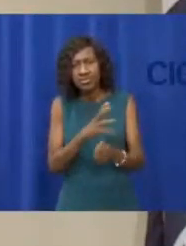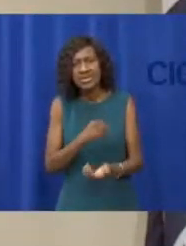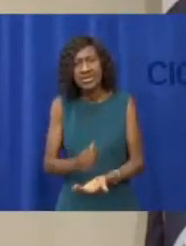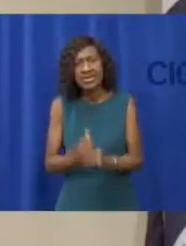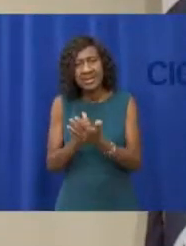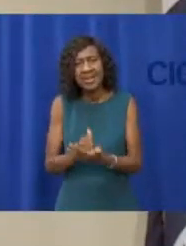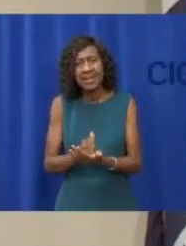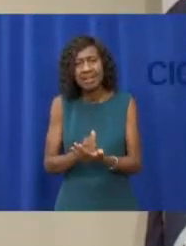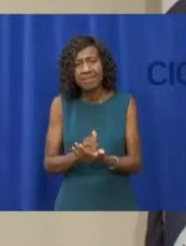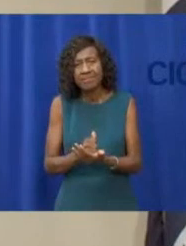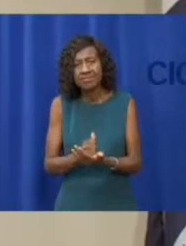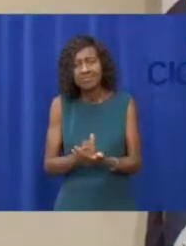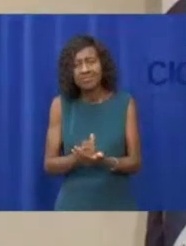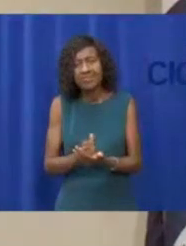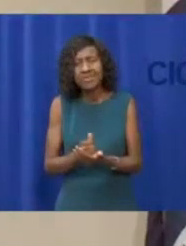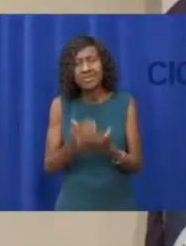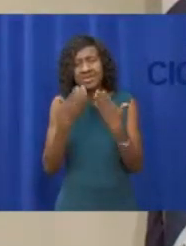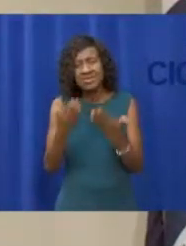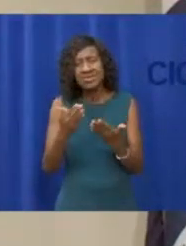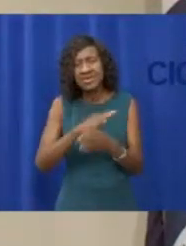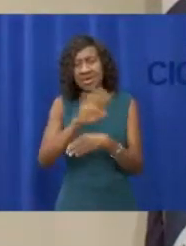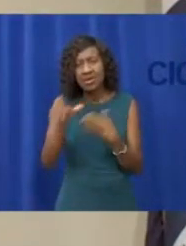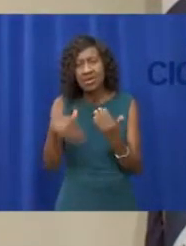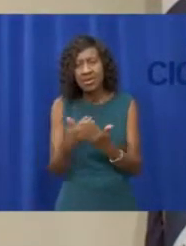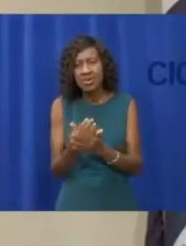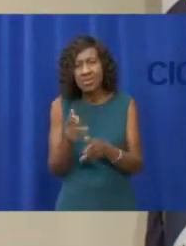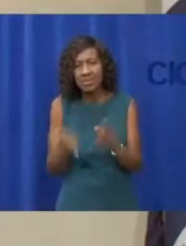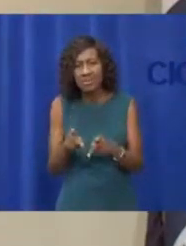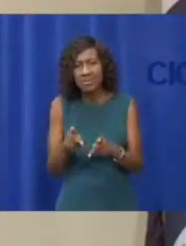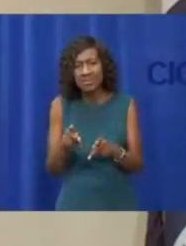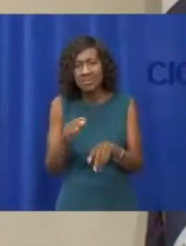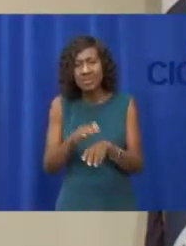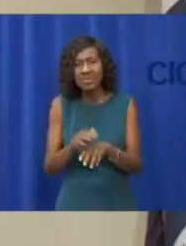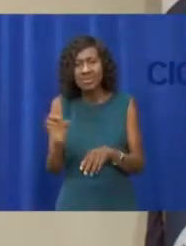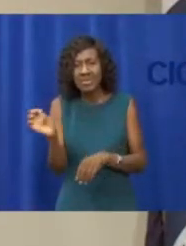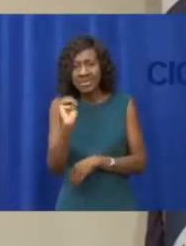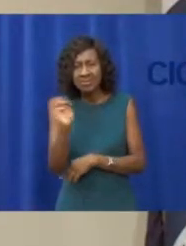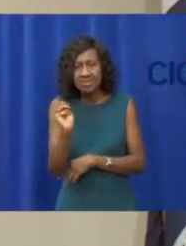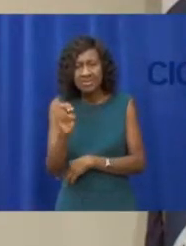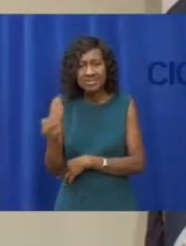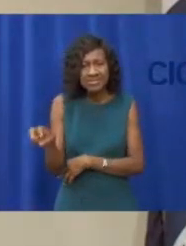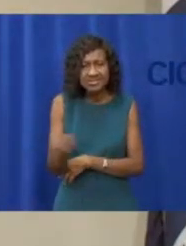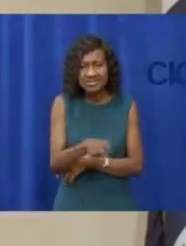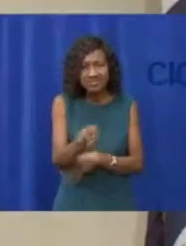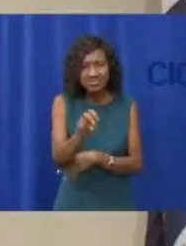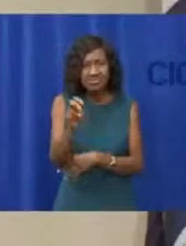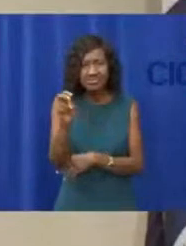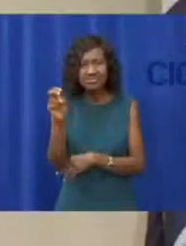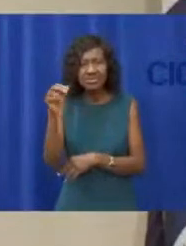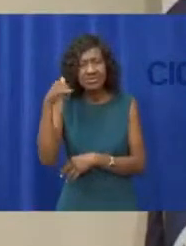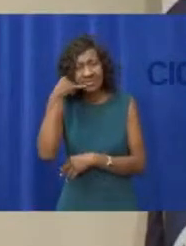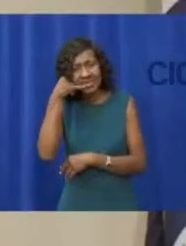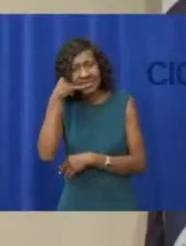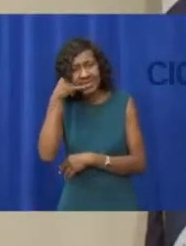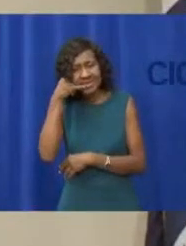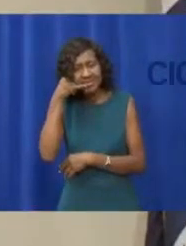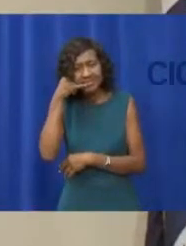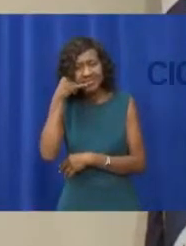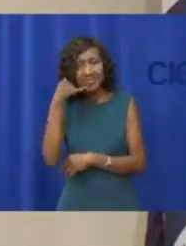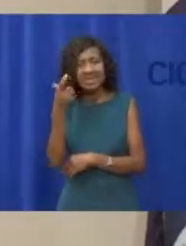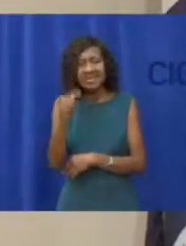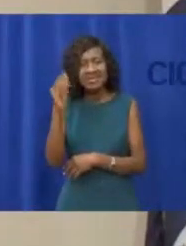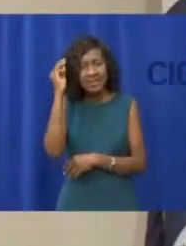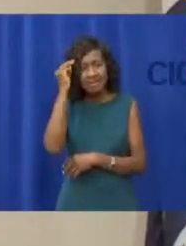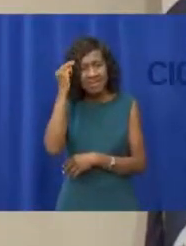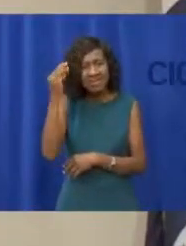the various helplines. That's the Emergency Travel Helpline, the Needs Assessment Unit Helpline, the NEOC Helpline, the